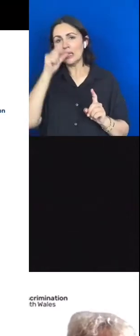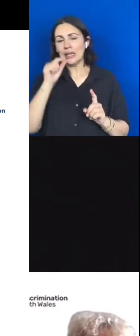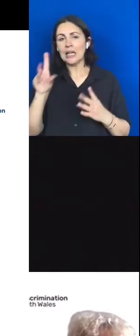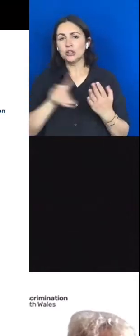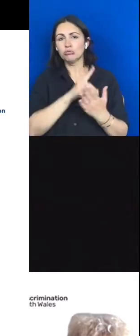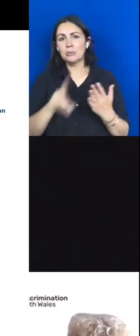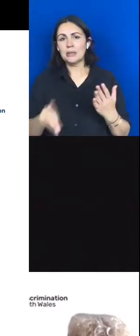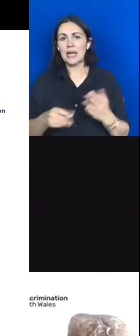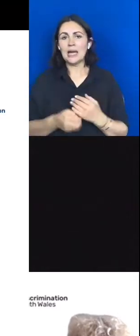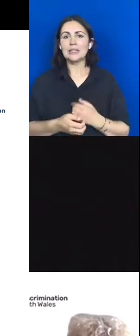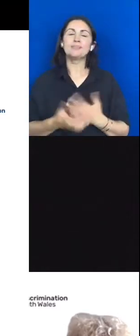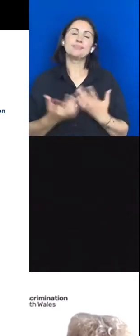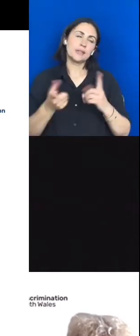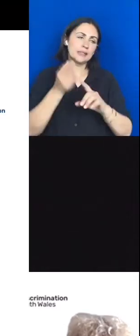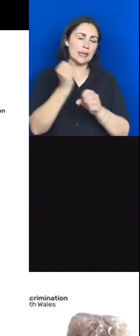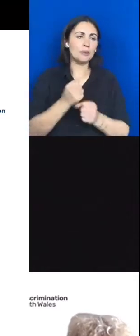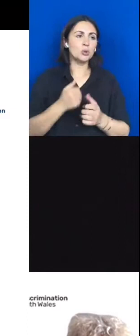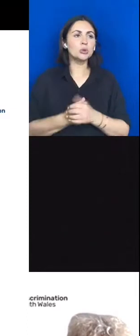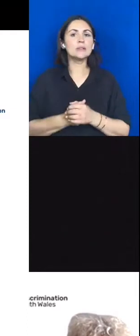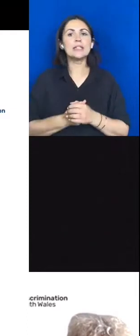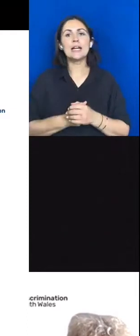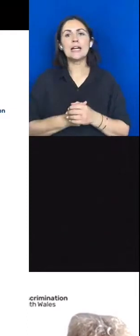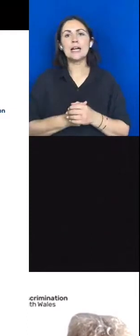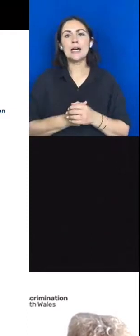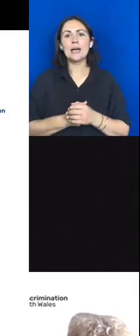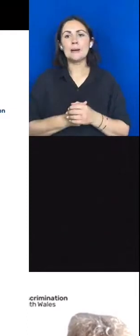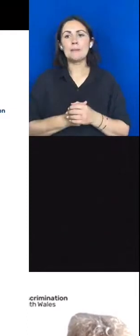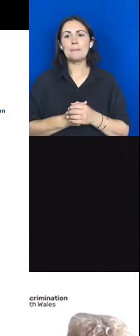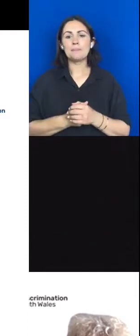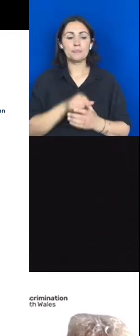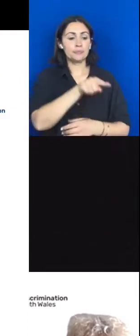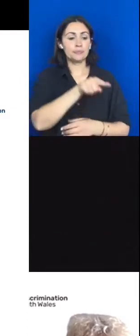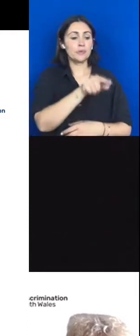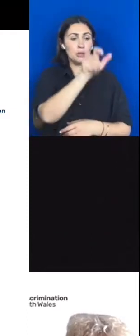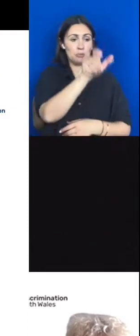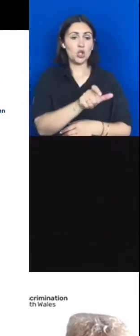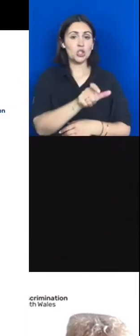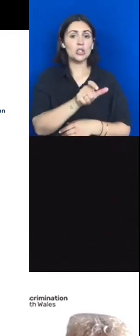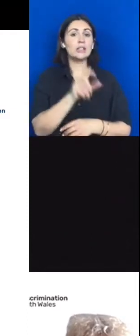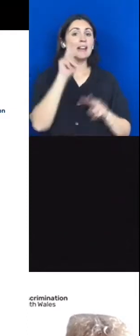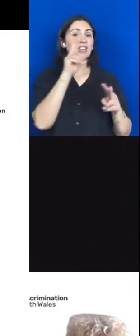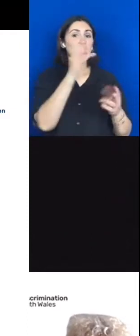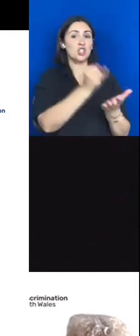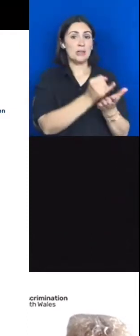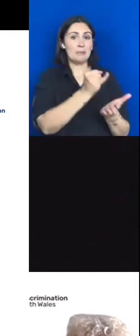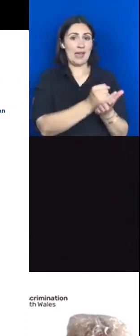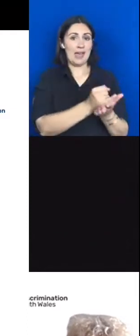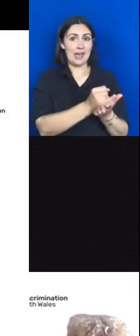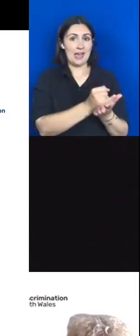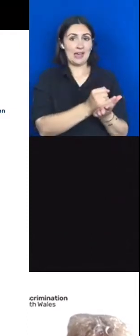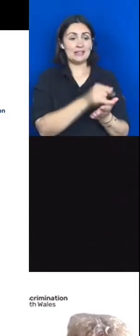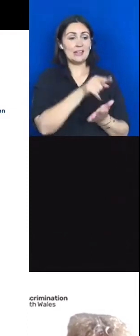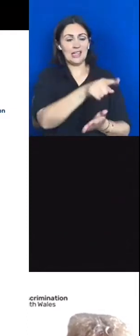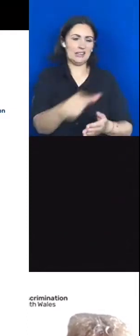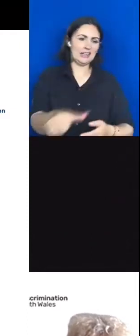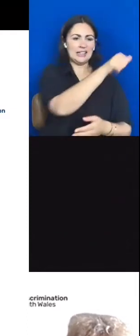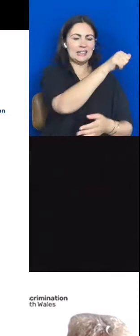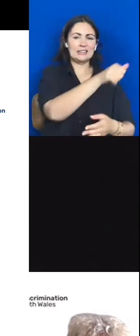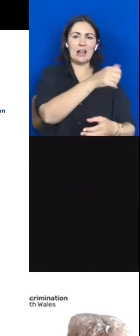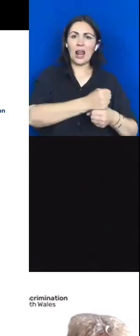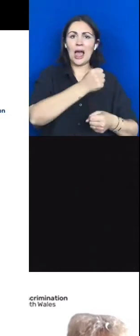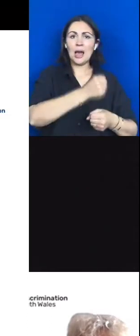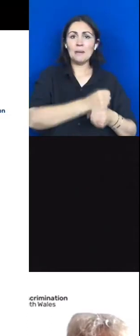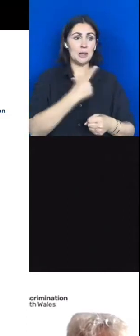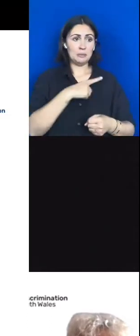For example, G is vision impaired. He was ejected from a club because he did not comply with the dress